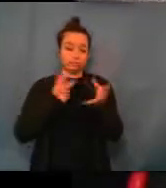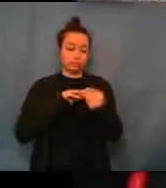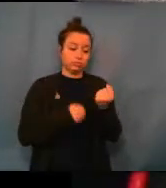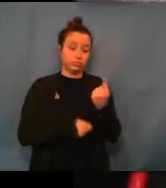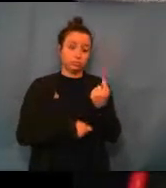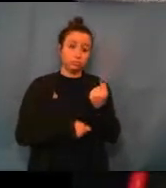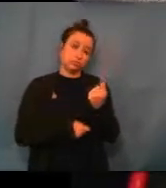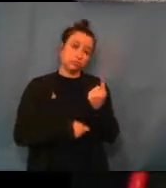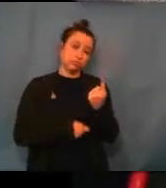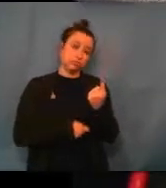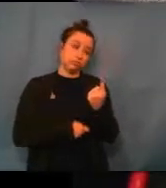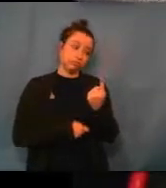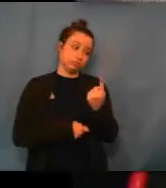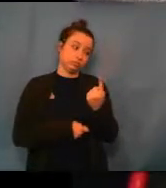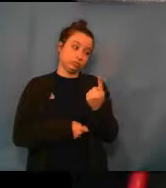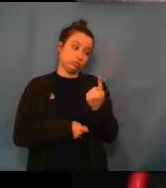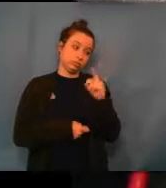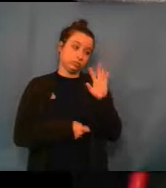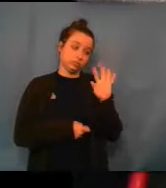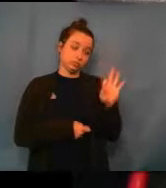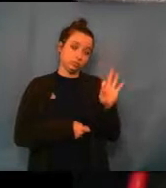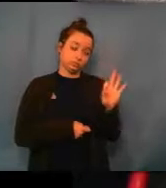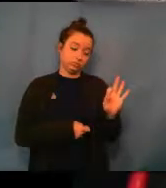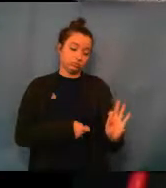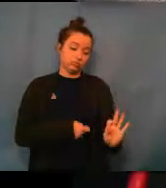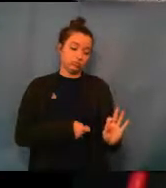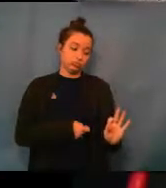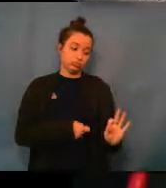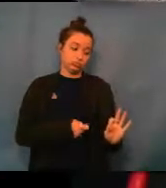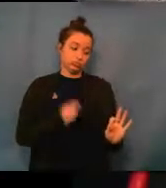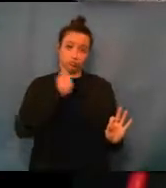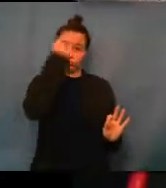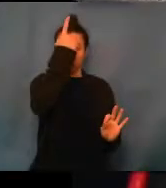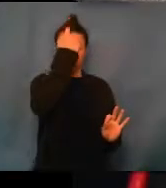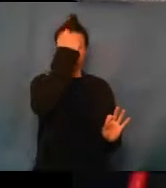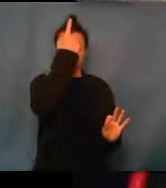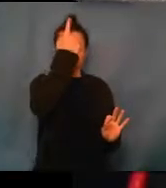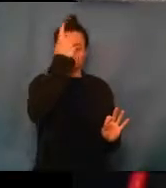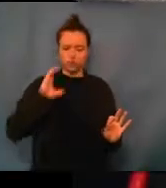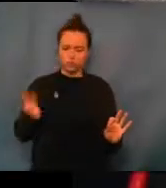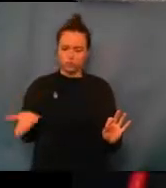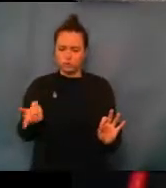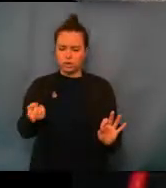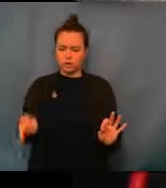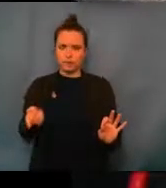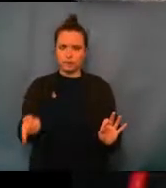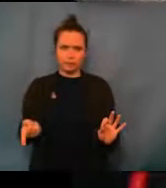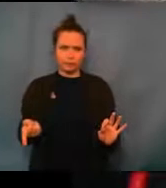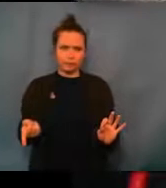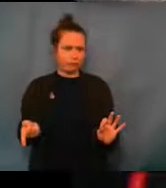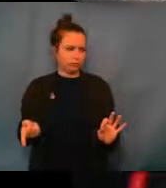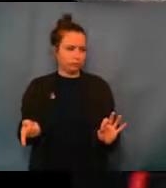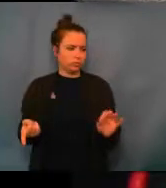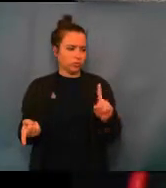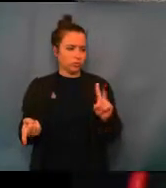11. I'm going to have 9 as a part, and I need to get to 11. So I'm going to draw 9 circles. 1,